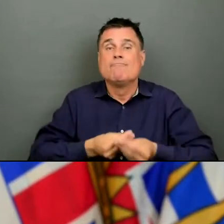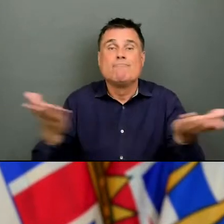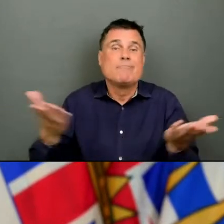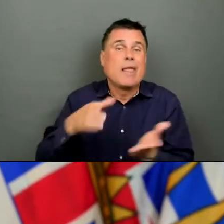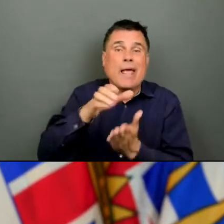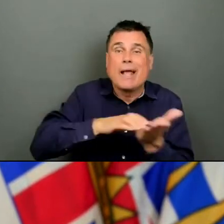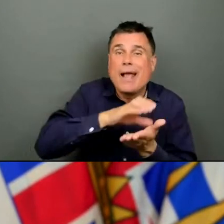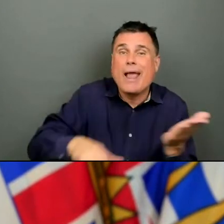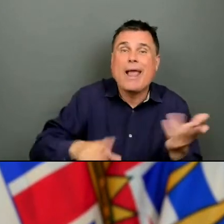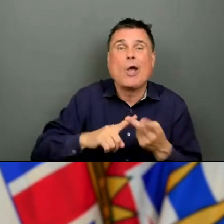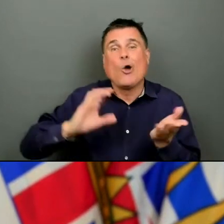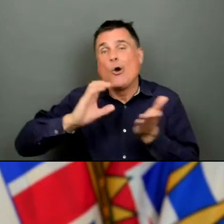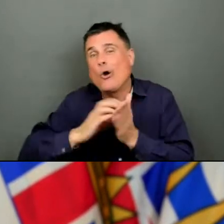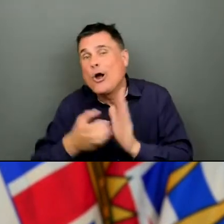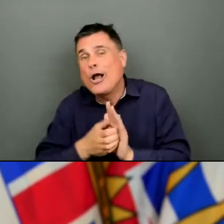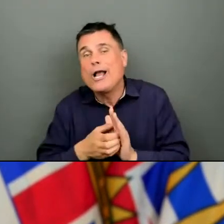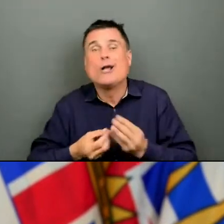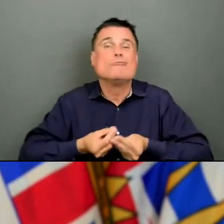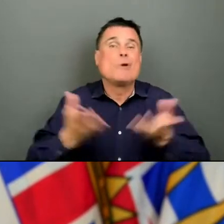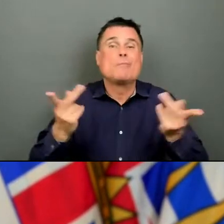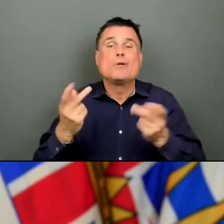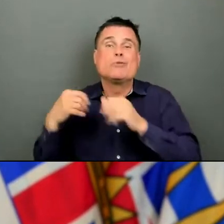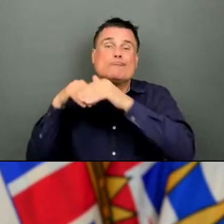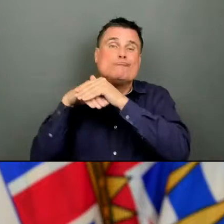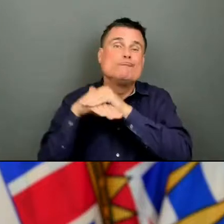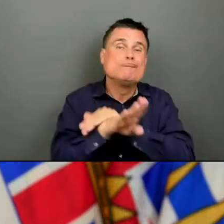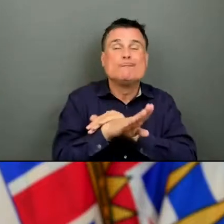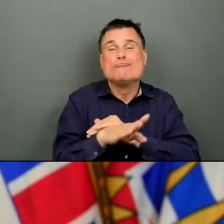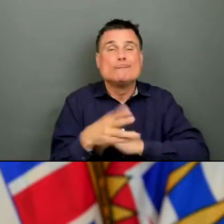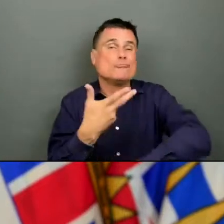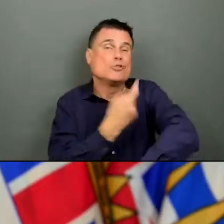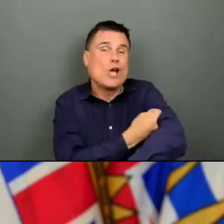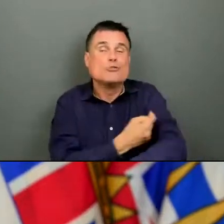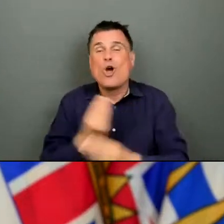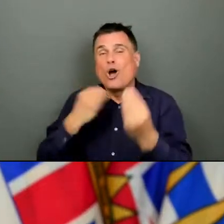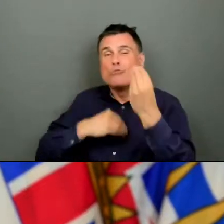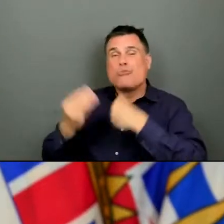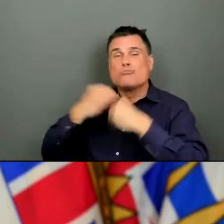for people at a number of these that were quite popular as well.